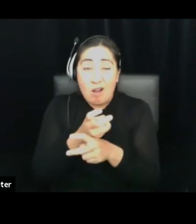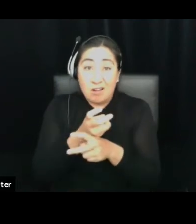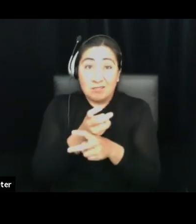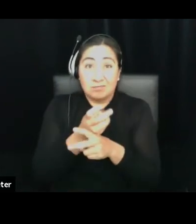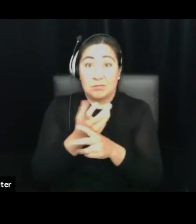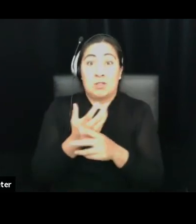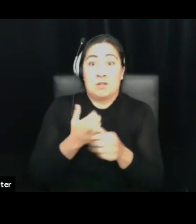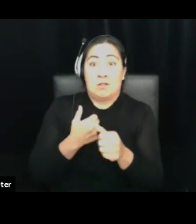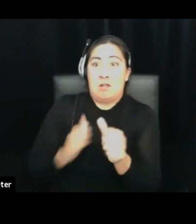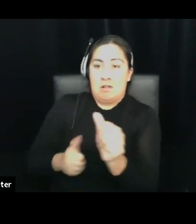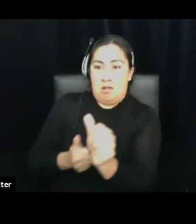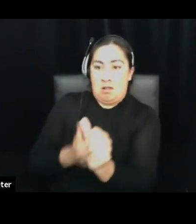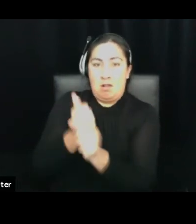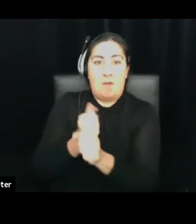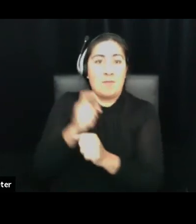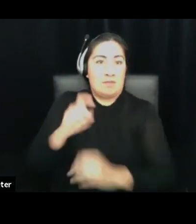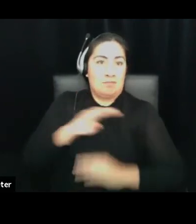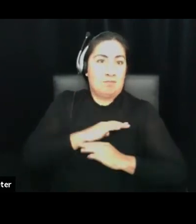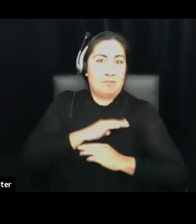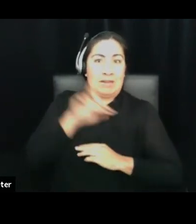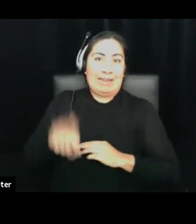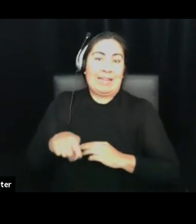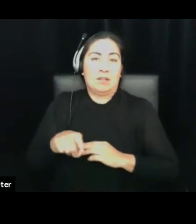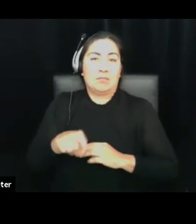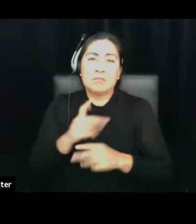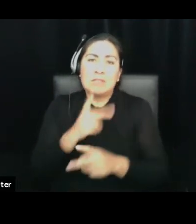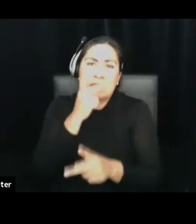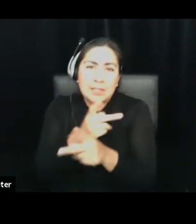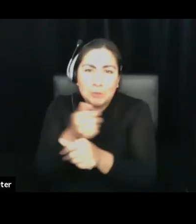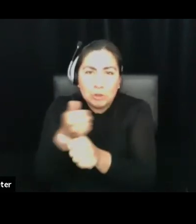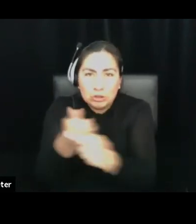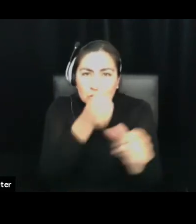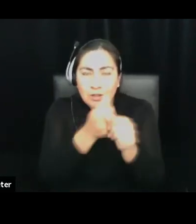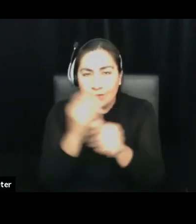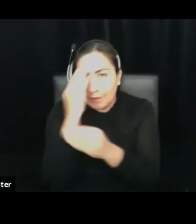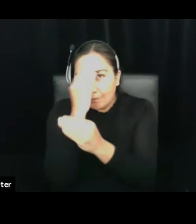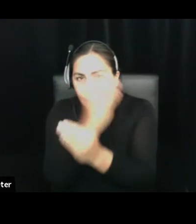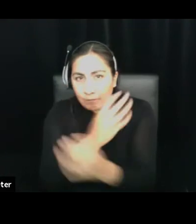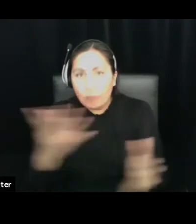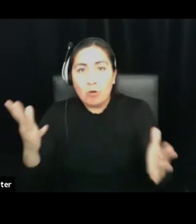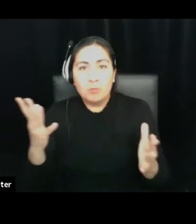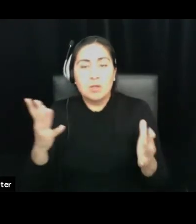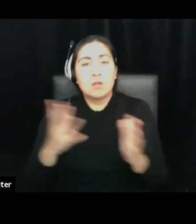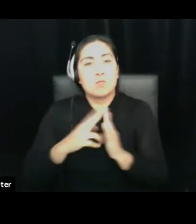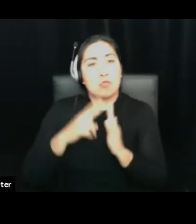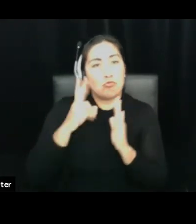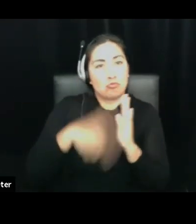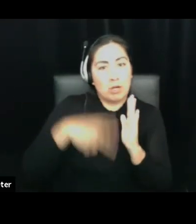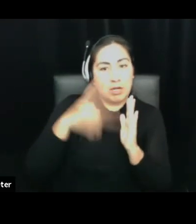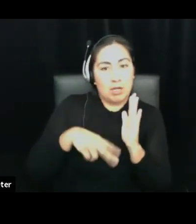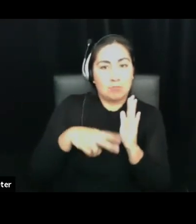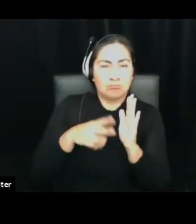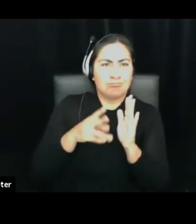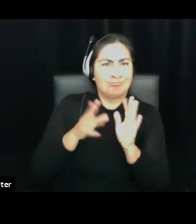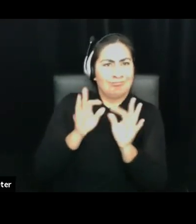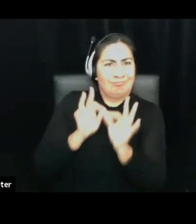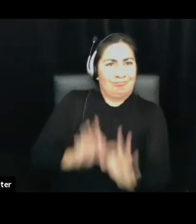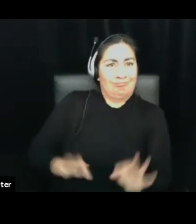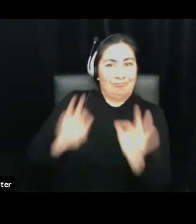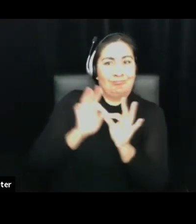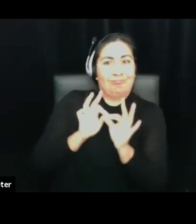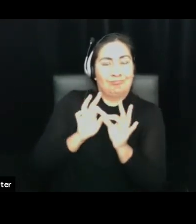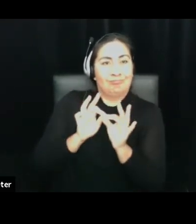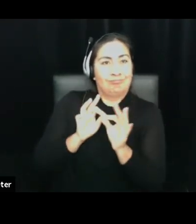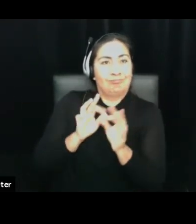meet the need. Keep yourself informed by reading reputable news sources like the New